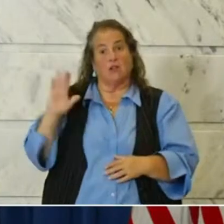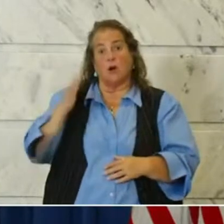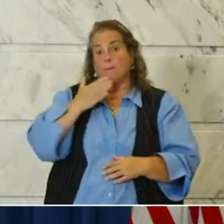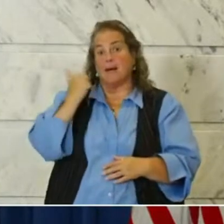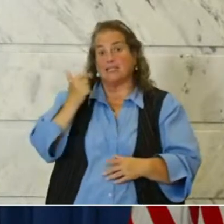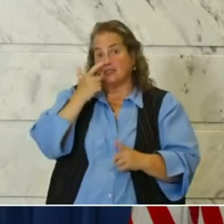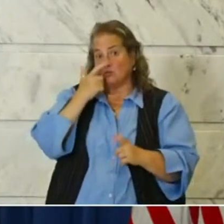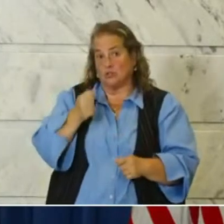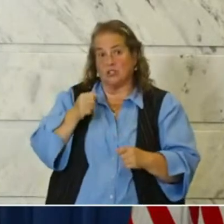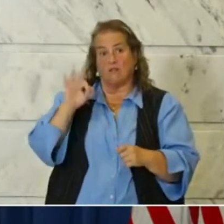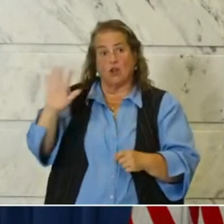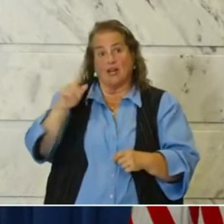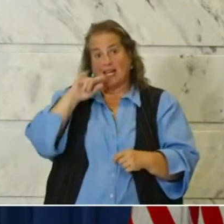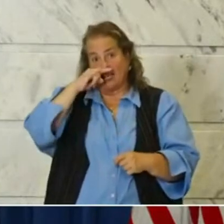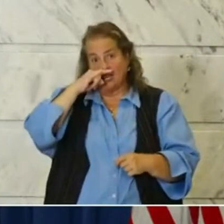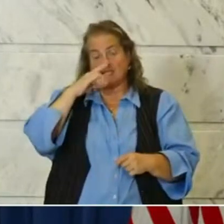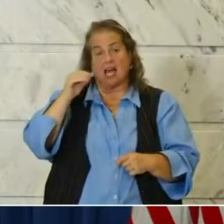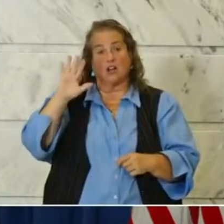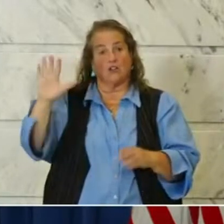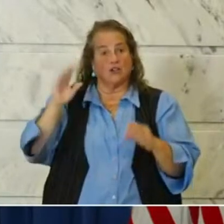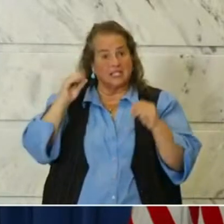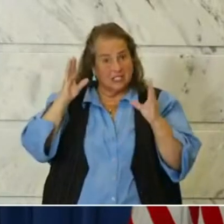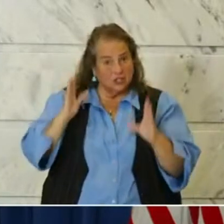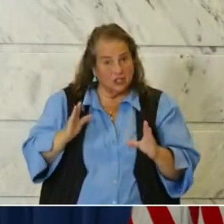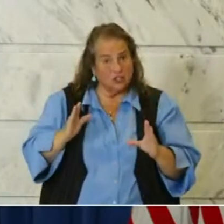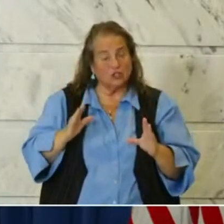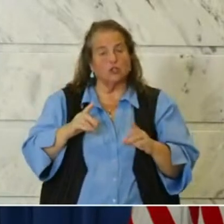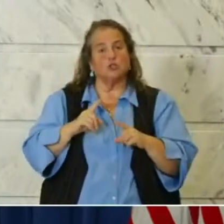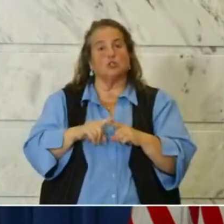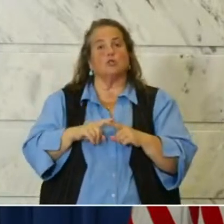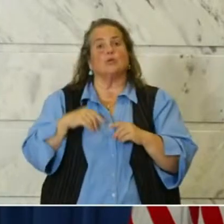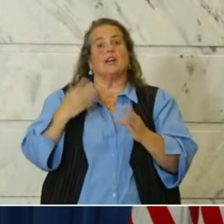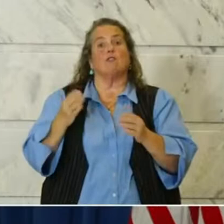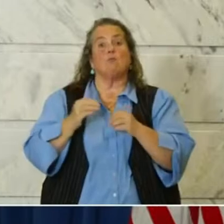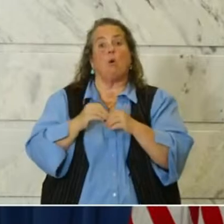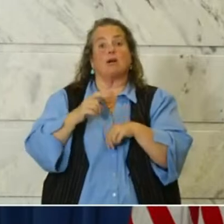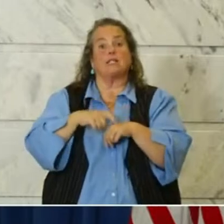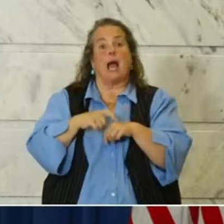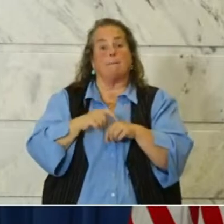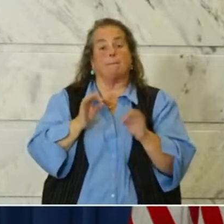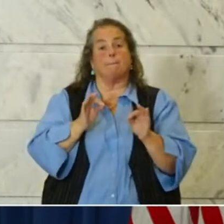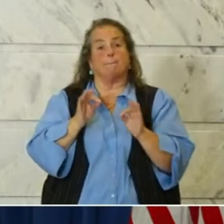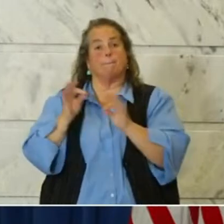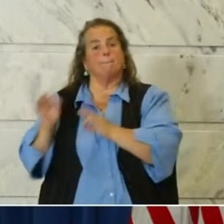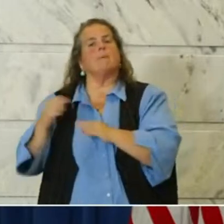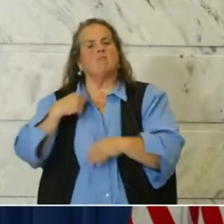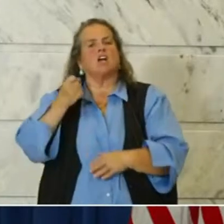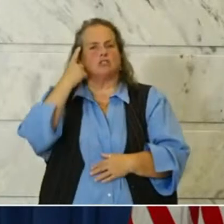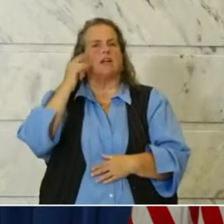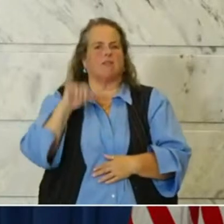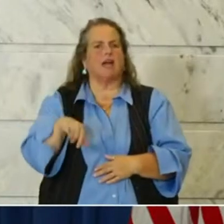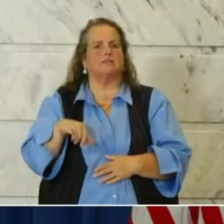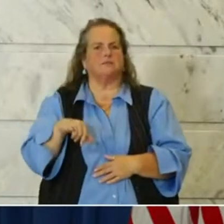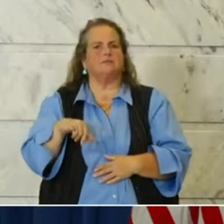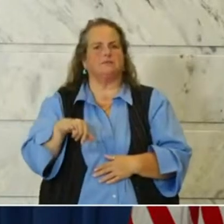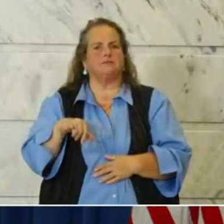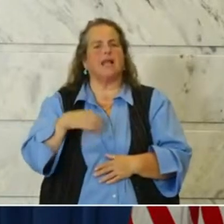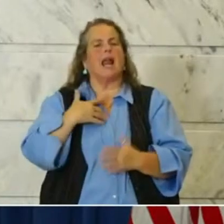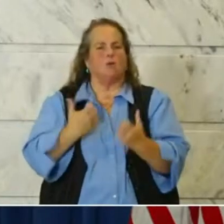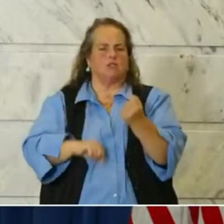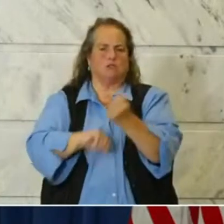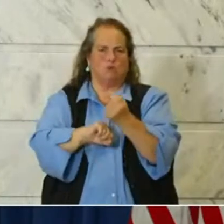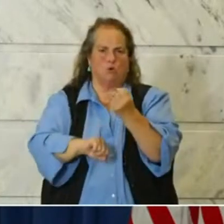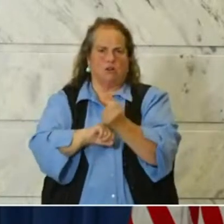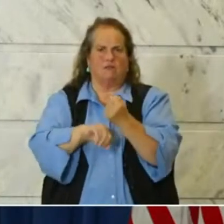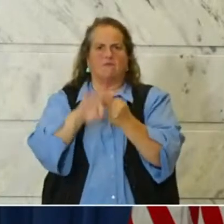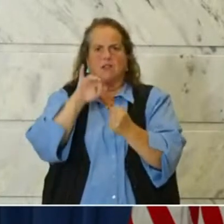interest, the best interest of their kids and the best interest of their teachers to give it a little more time, I certainly understand that. And I want to be supportive